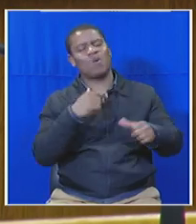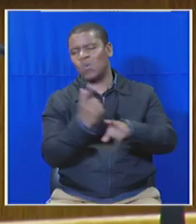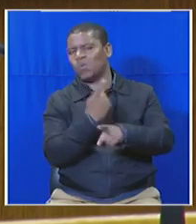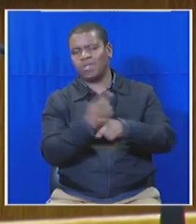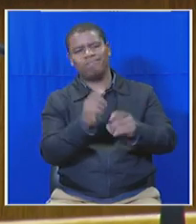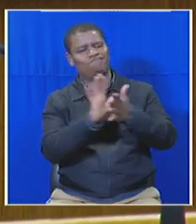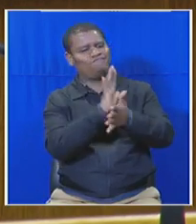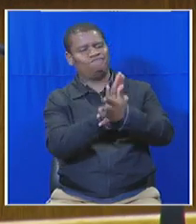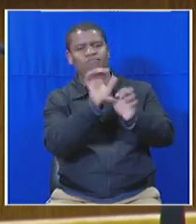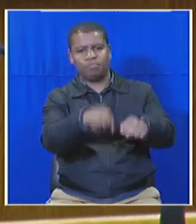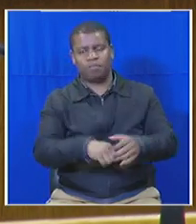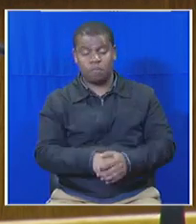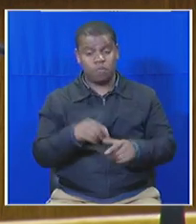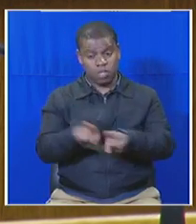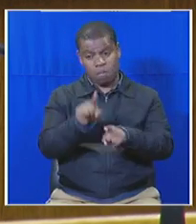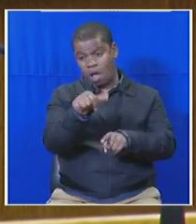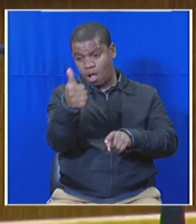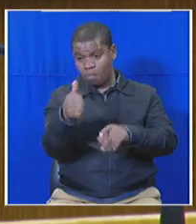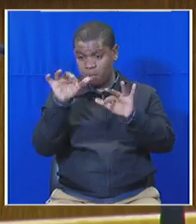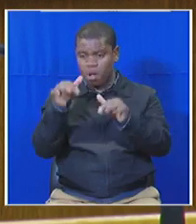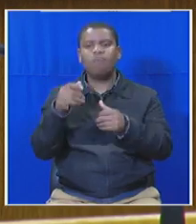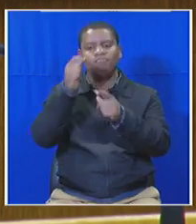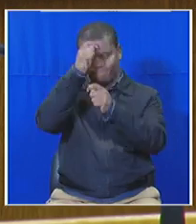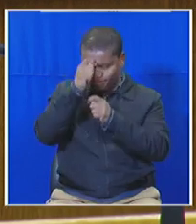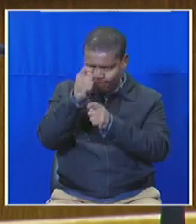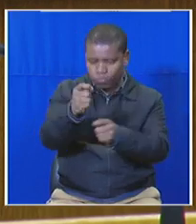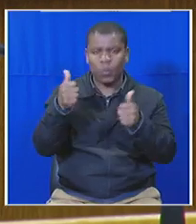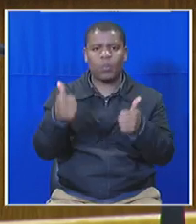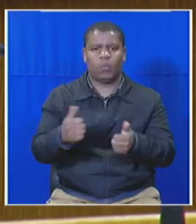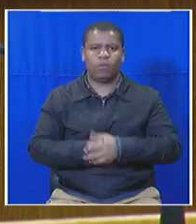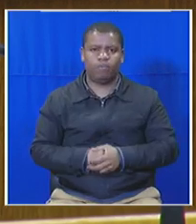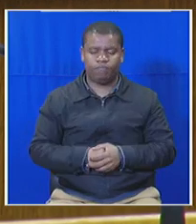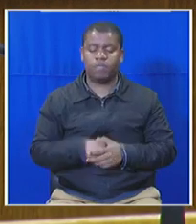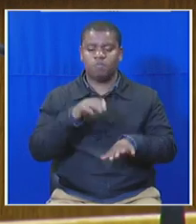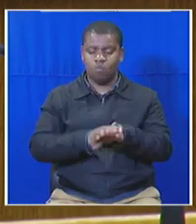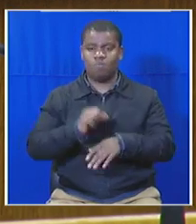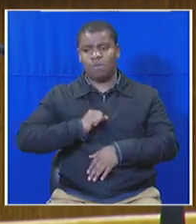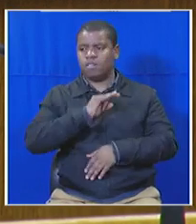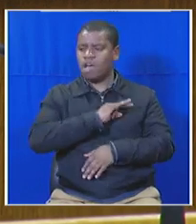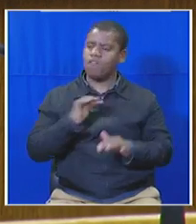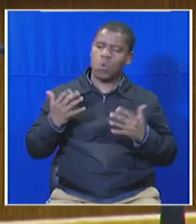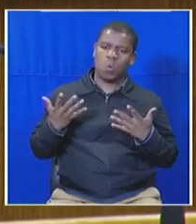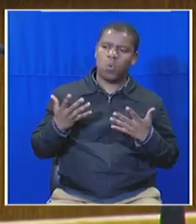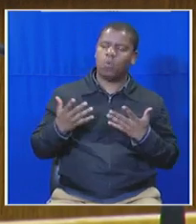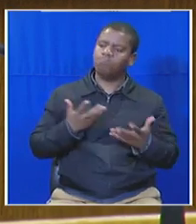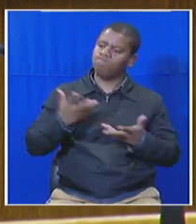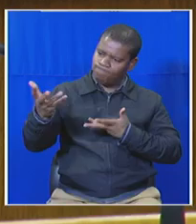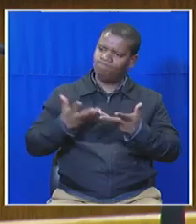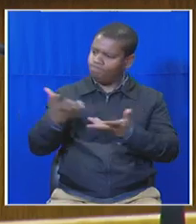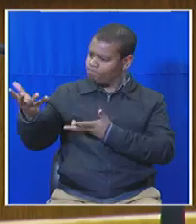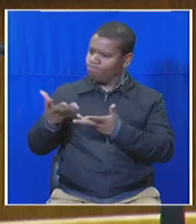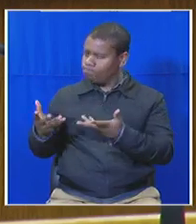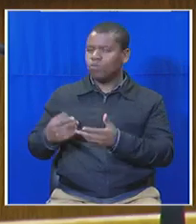great respect to his colleagues. His interaction with the staff showed what a great